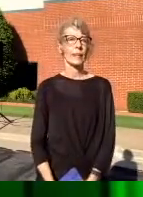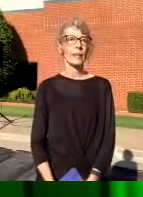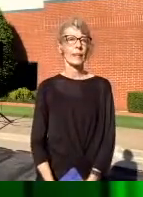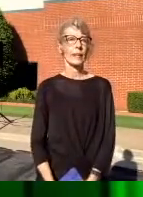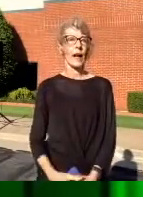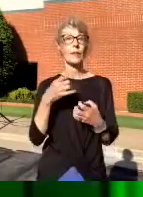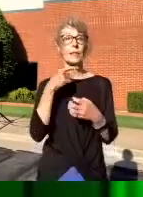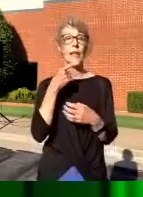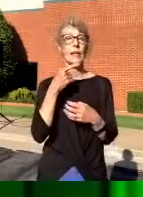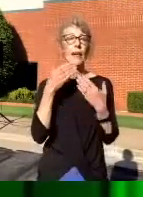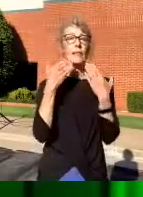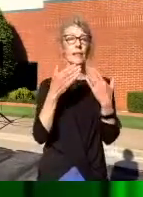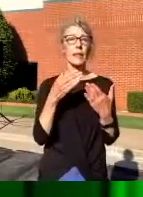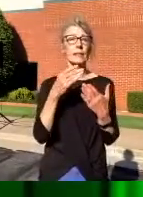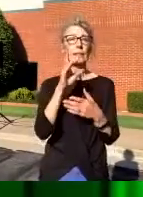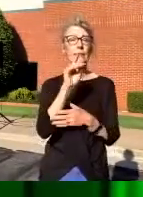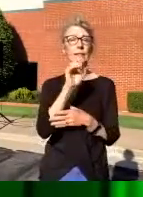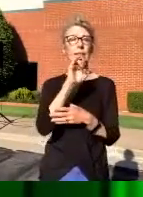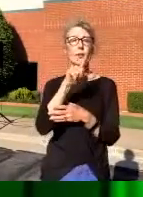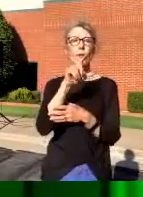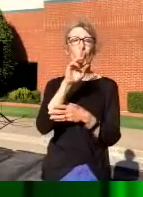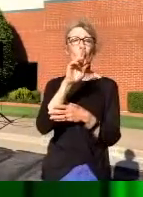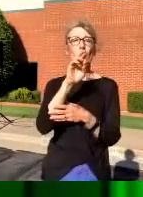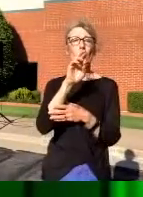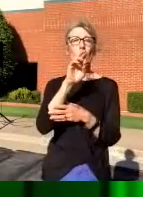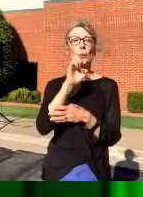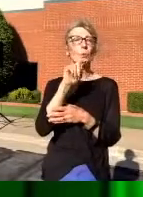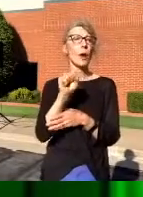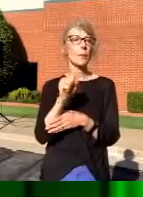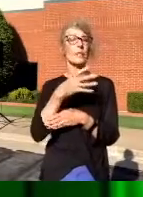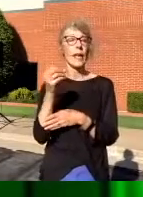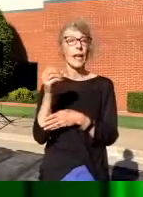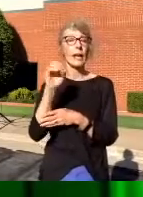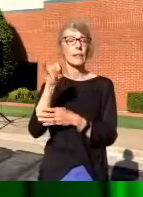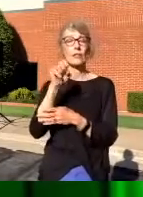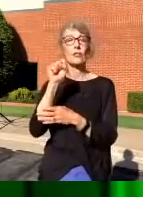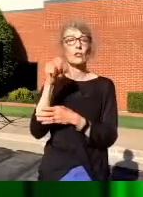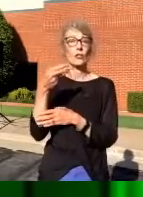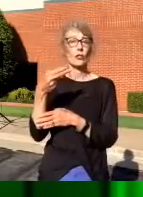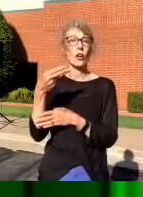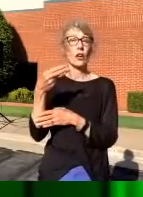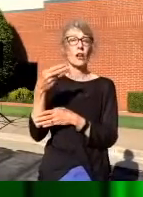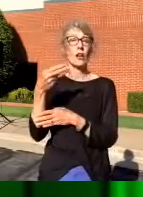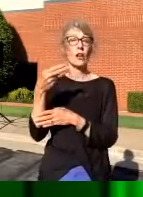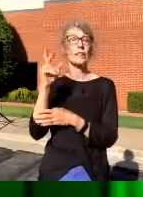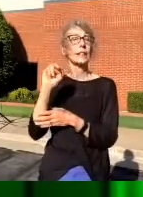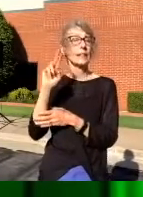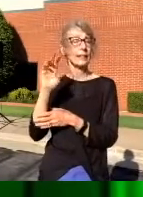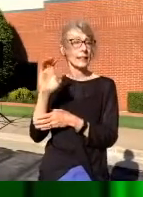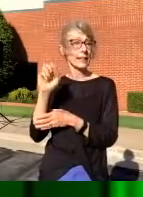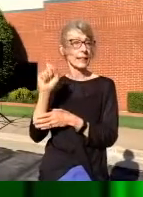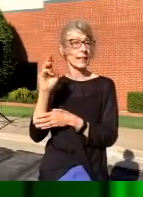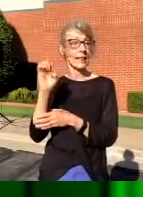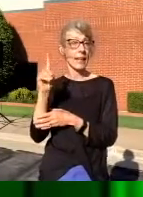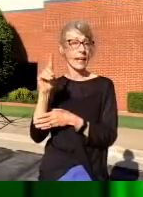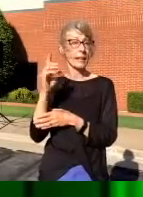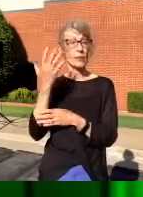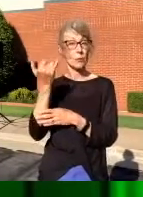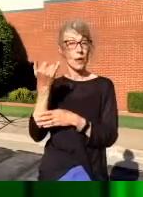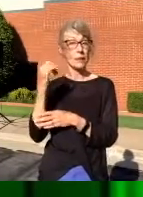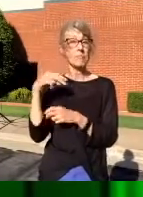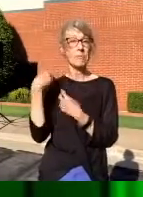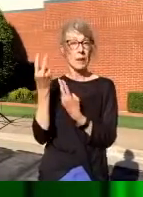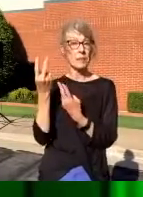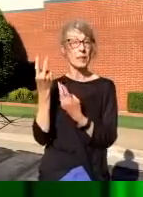Daniel Roberts and Josh Kincaid, who preached the last 2 weeks. I've done this the last few years, but at the end of the summer, I like to